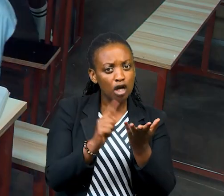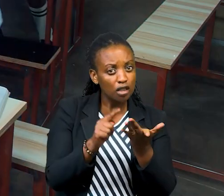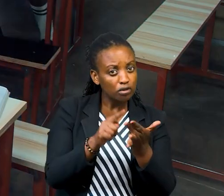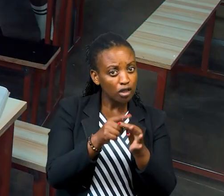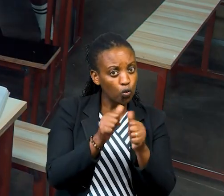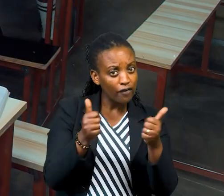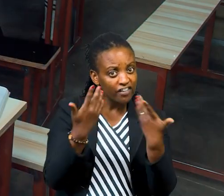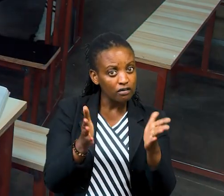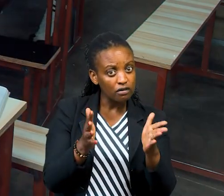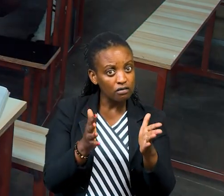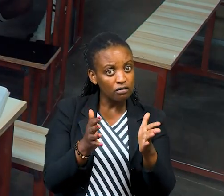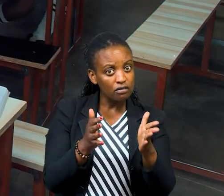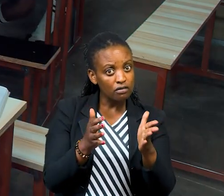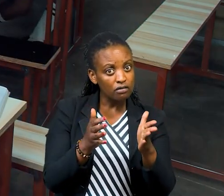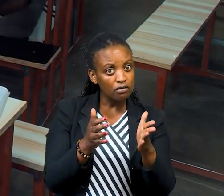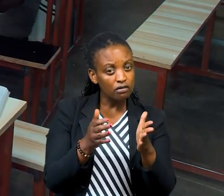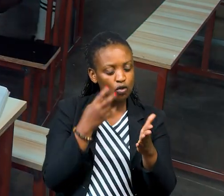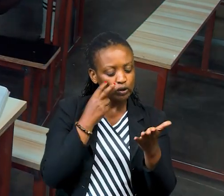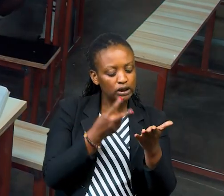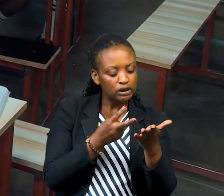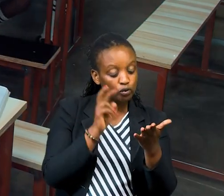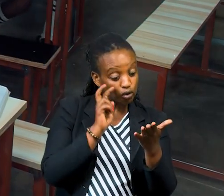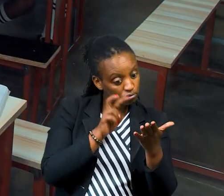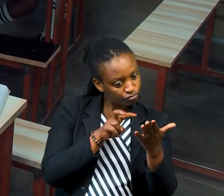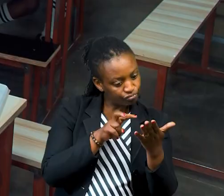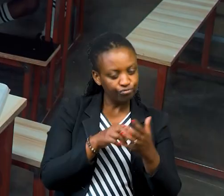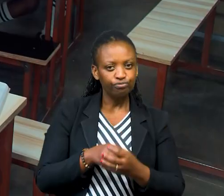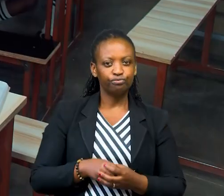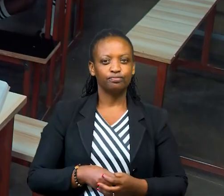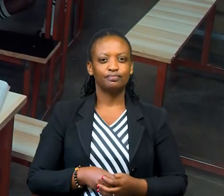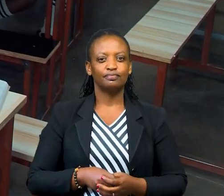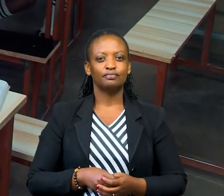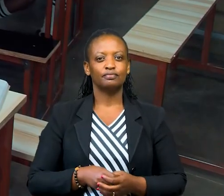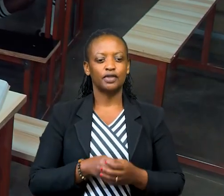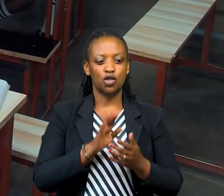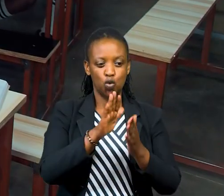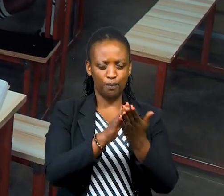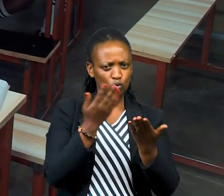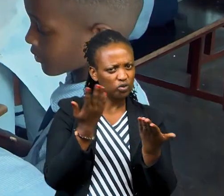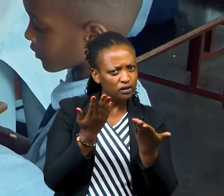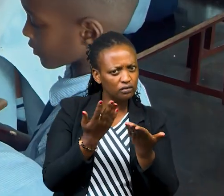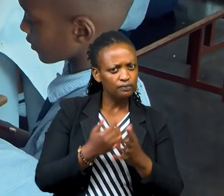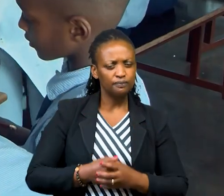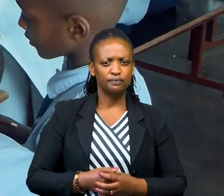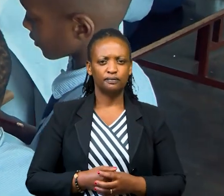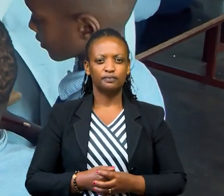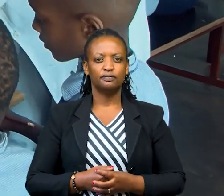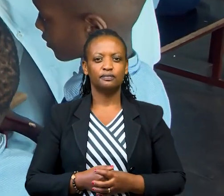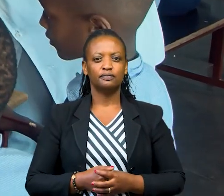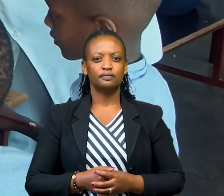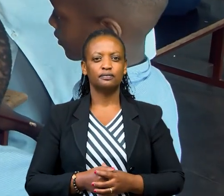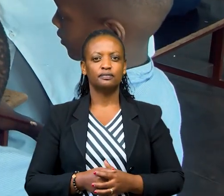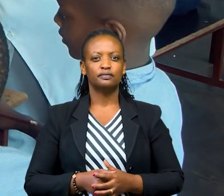32. Did you count it well? Let us see. Let us see the size of your book.